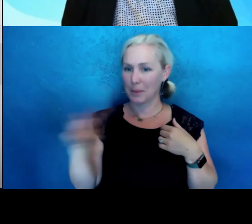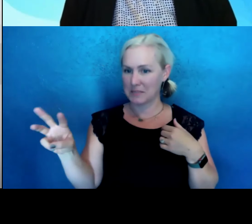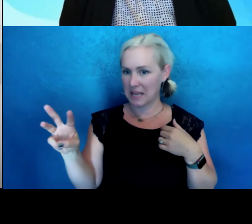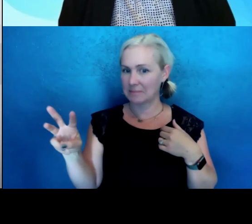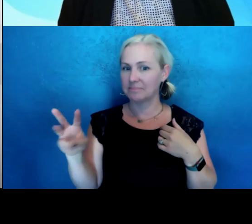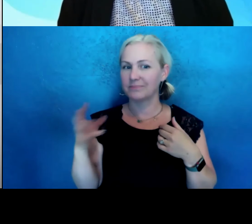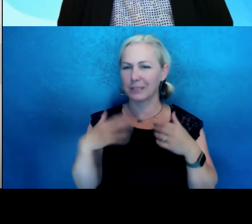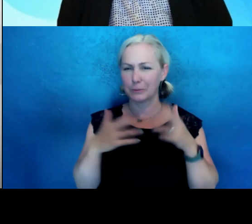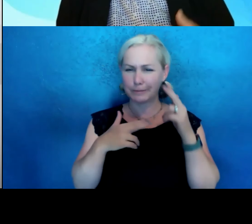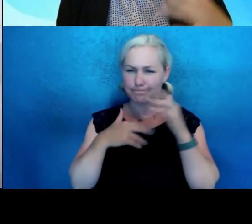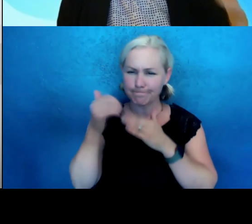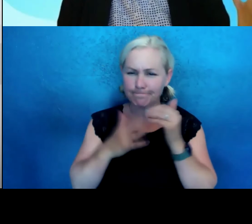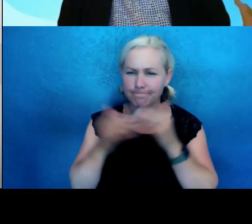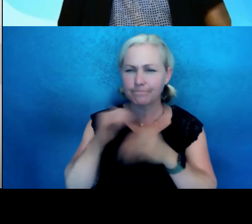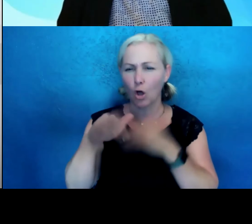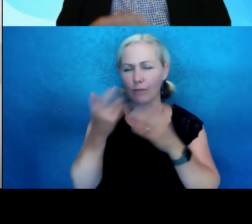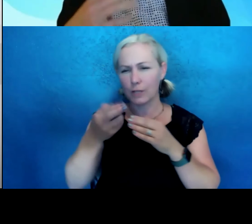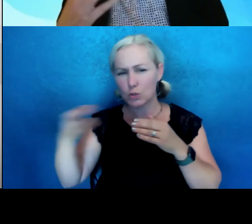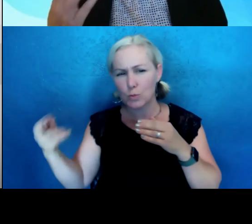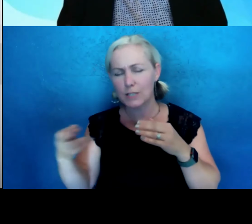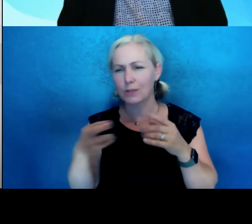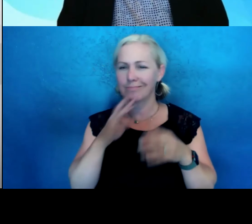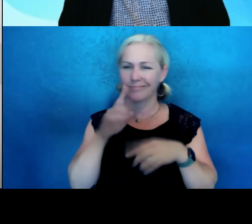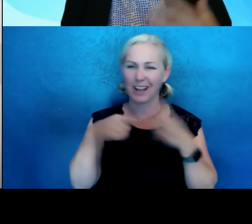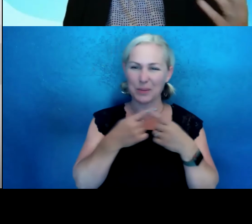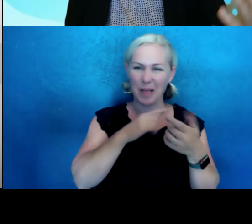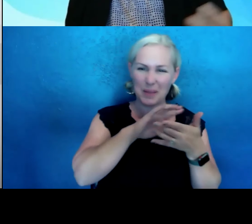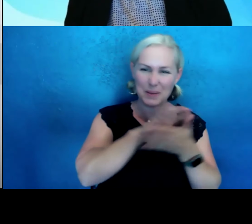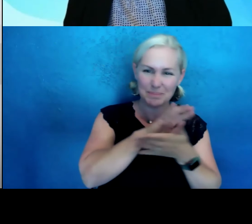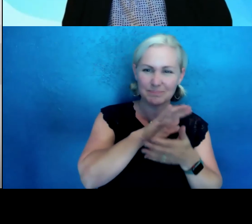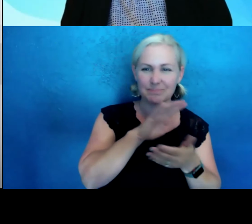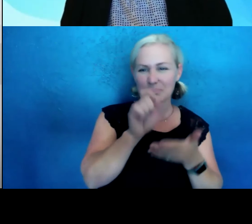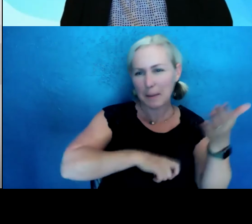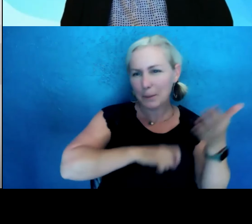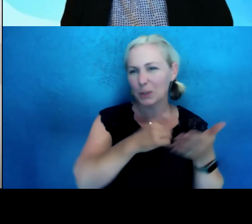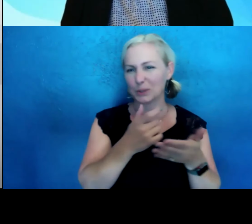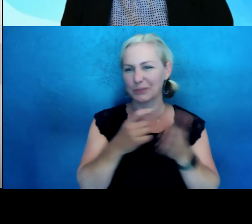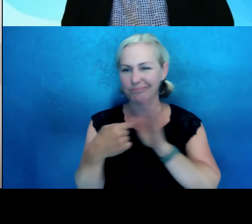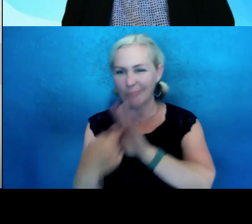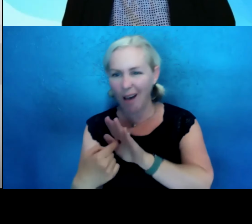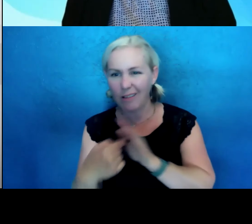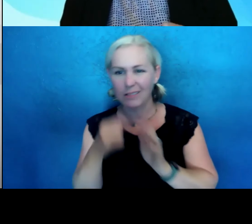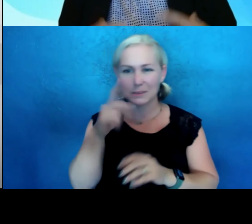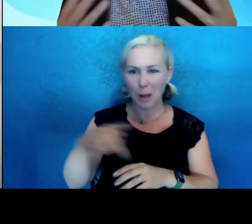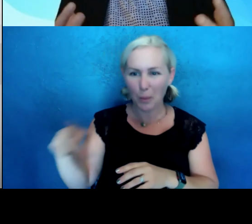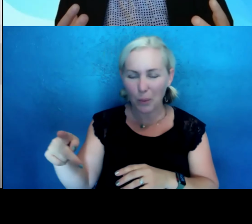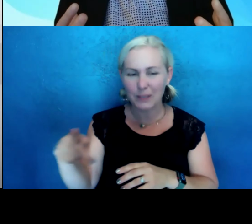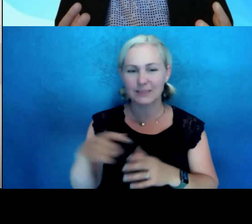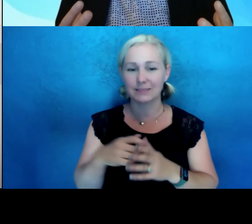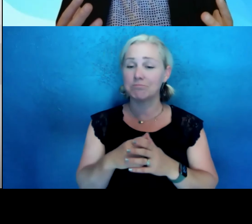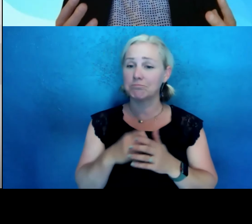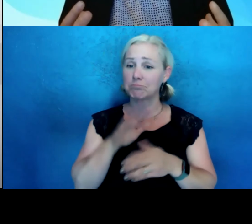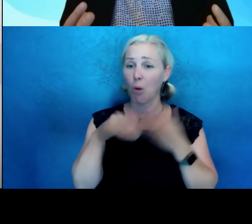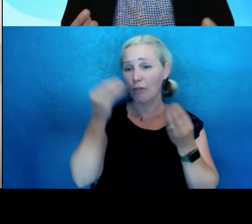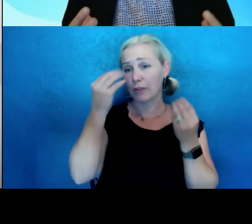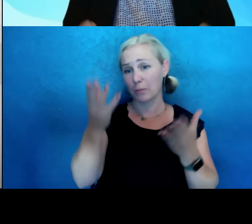of these resources. I've talked about some of the papers, some of the models, some of the PowerPoints, and all the information